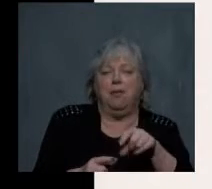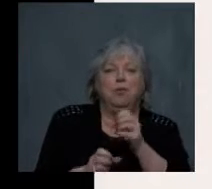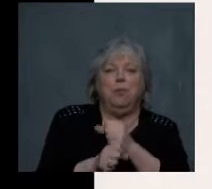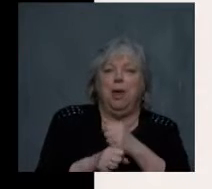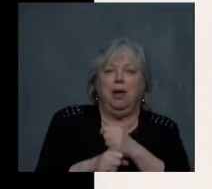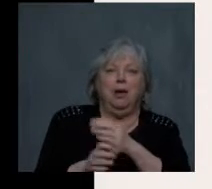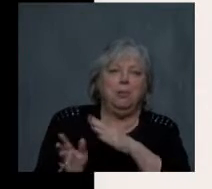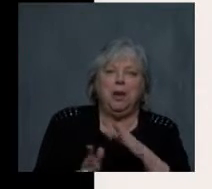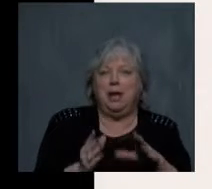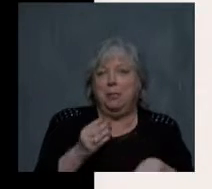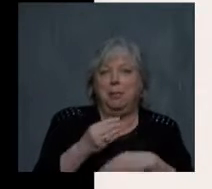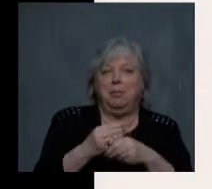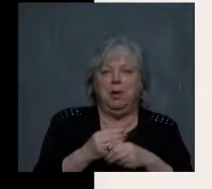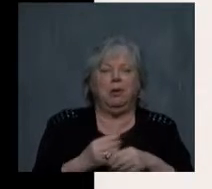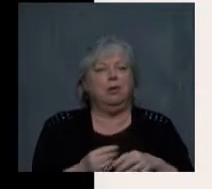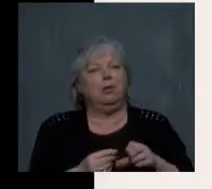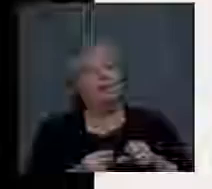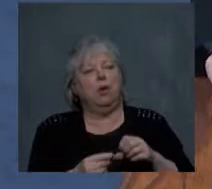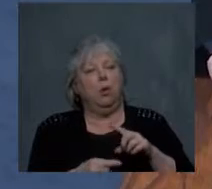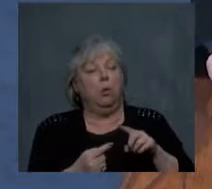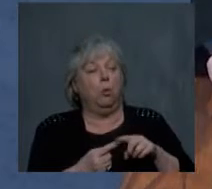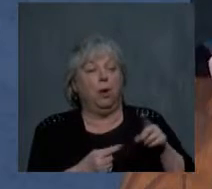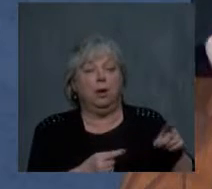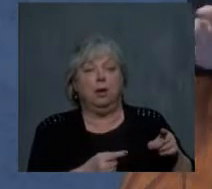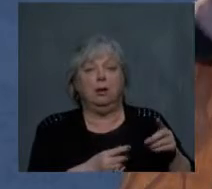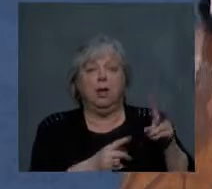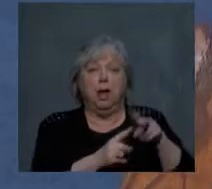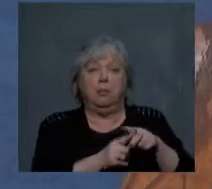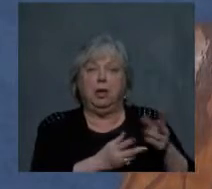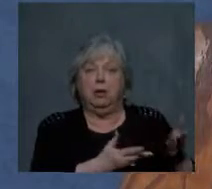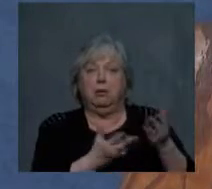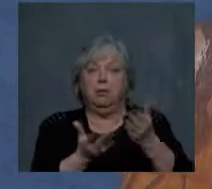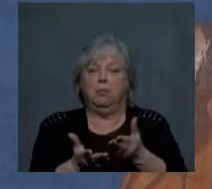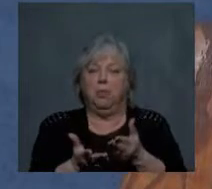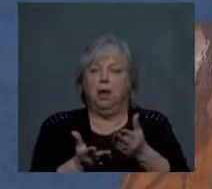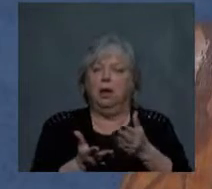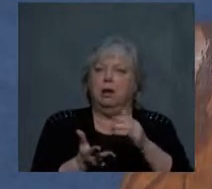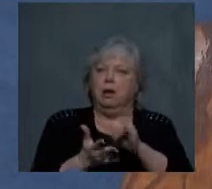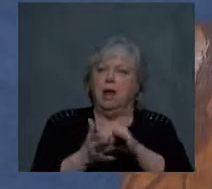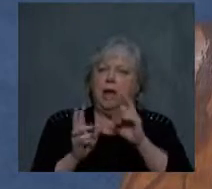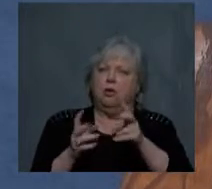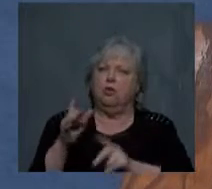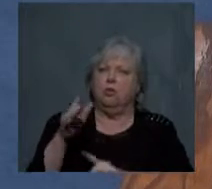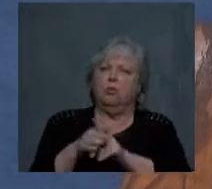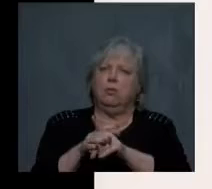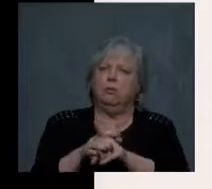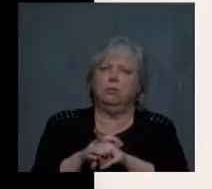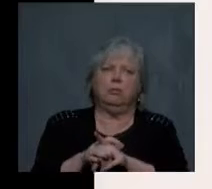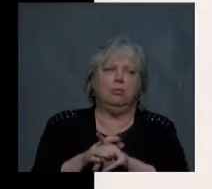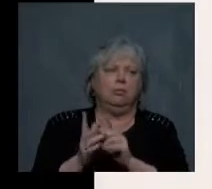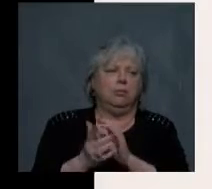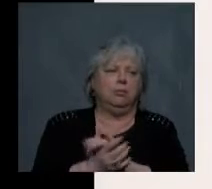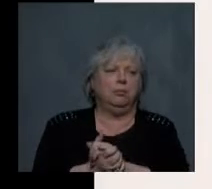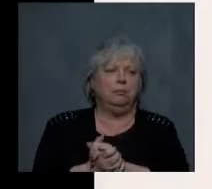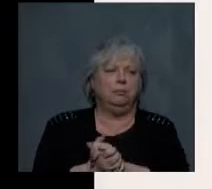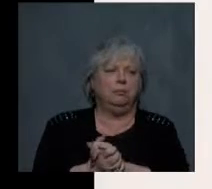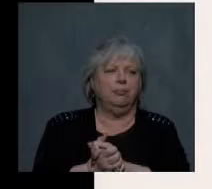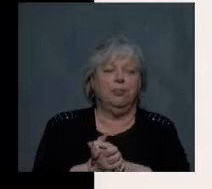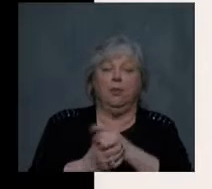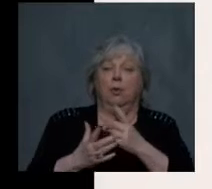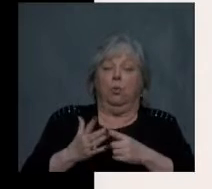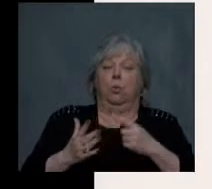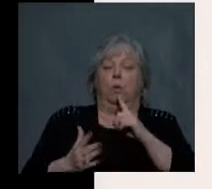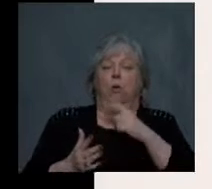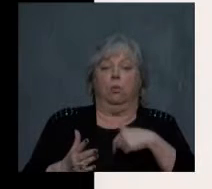amendment. So when this application was submitted, that issue was raised. If you could go to the next page. Because what we